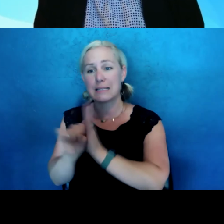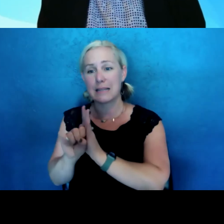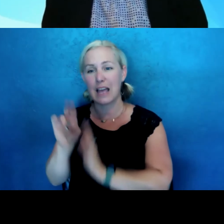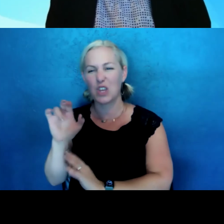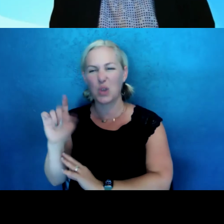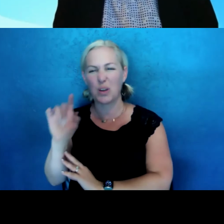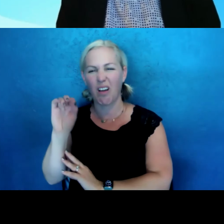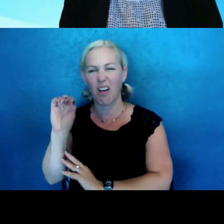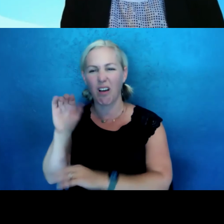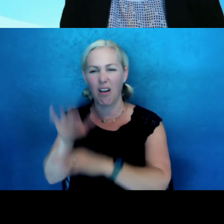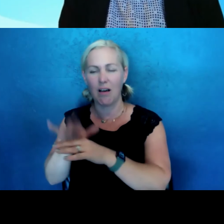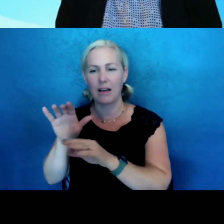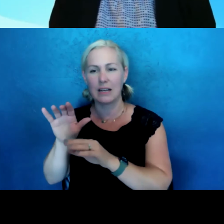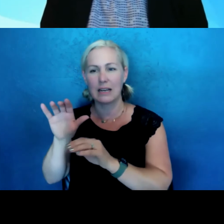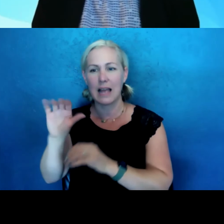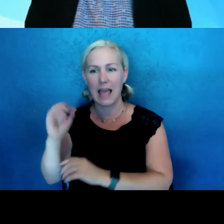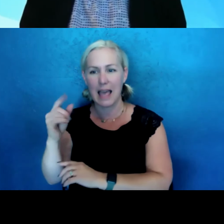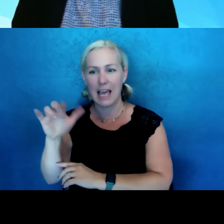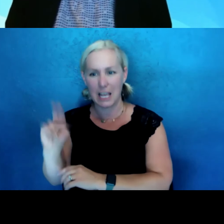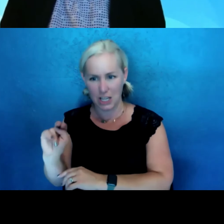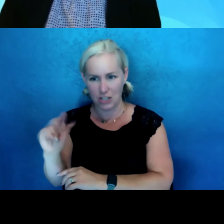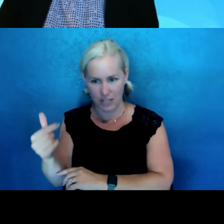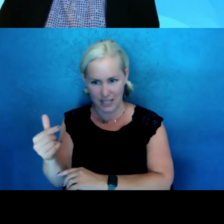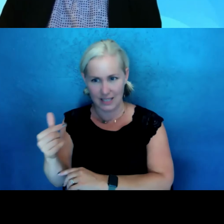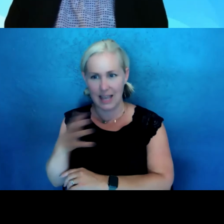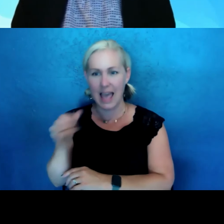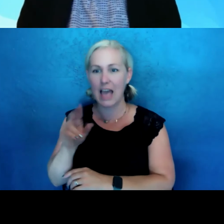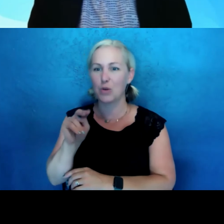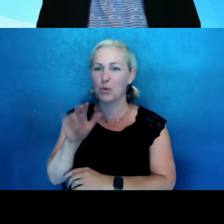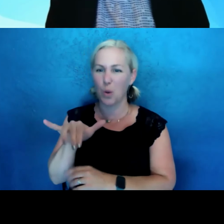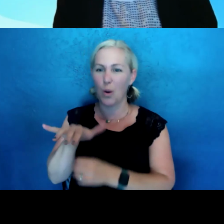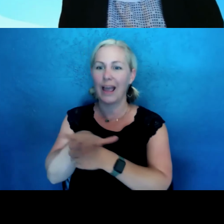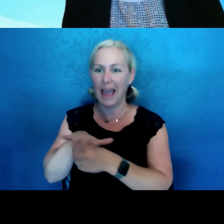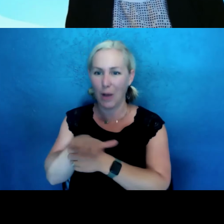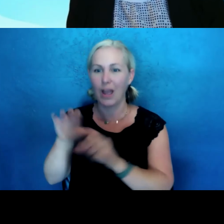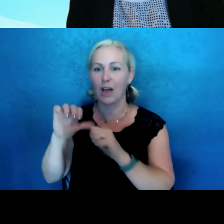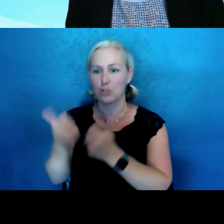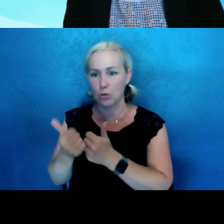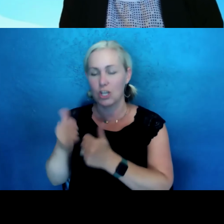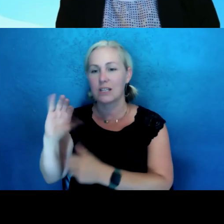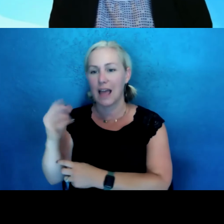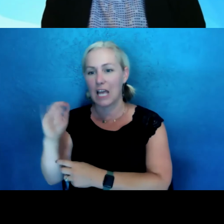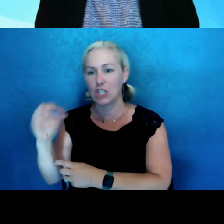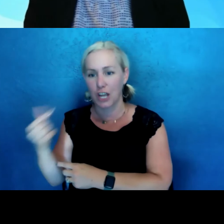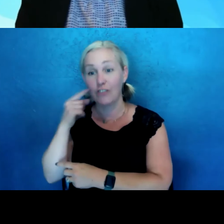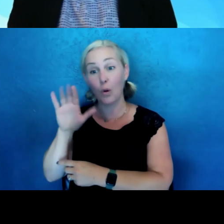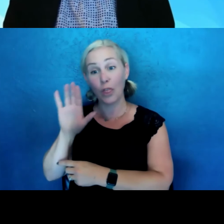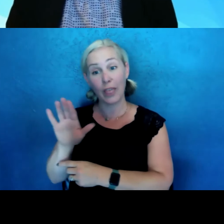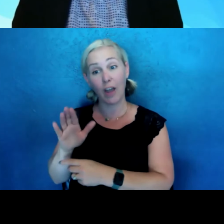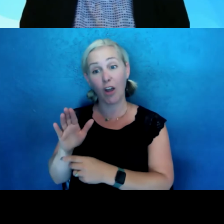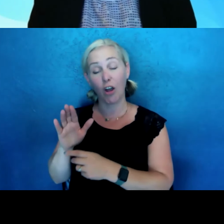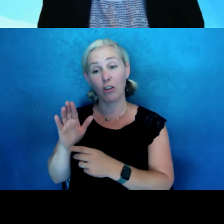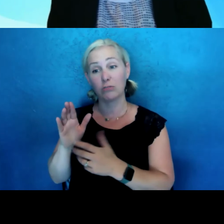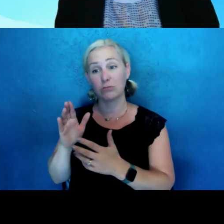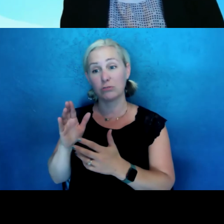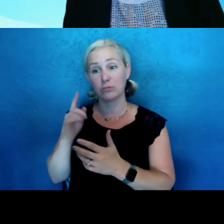Aging and the New York Association of Area Agencies on Aging with their idea for modernization for the Older Americans Act. And we've added